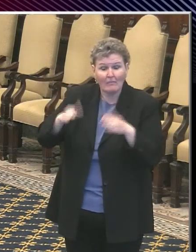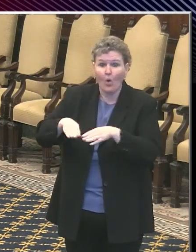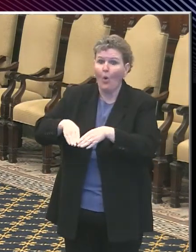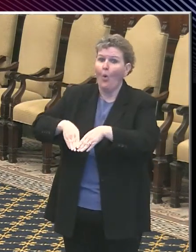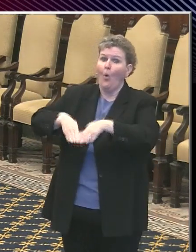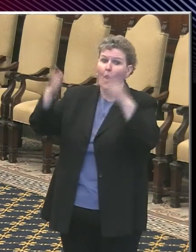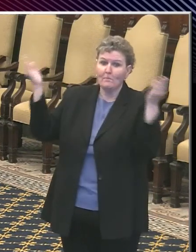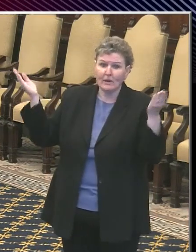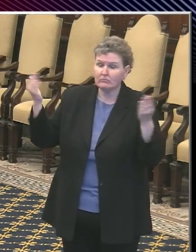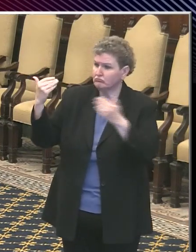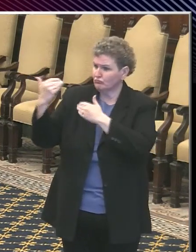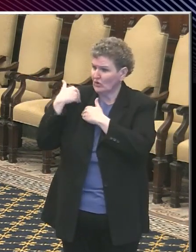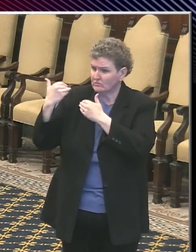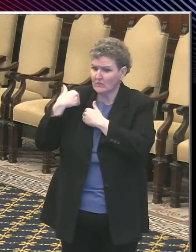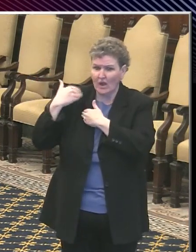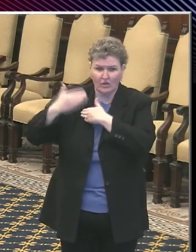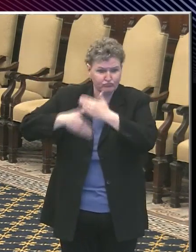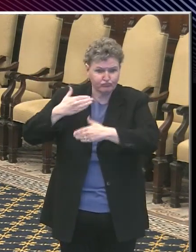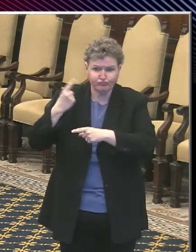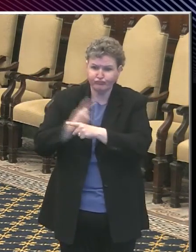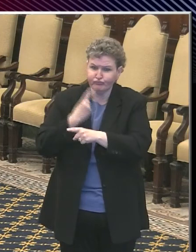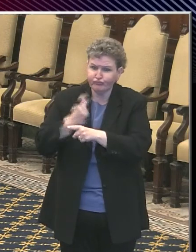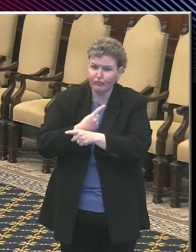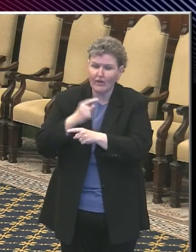to flip a switch and we're closed now and we'll be open in the future.